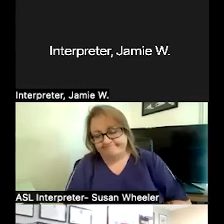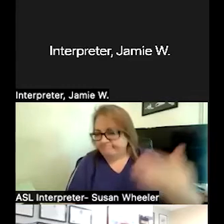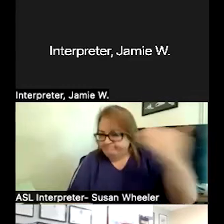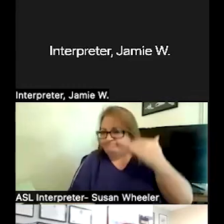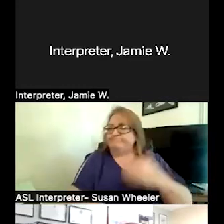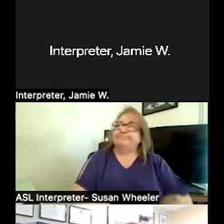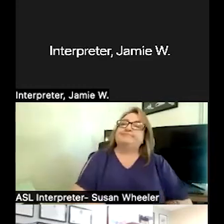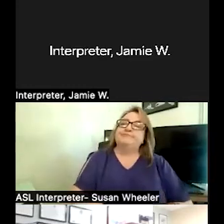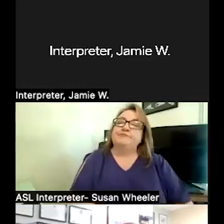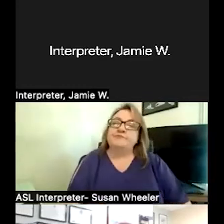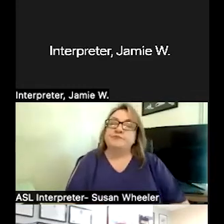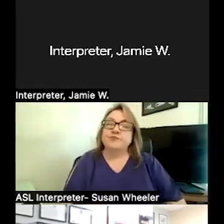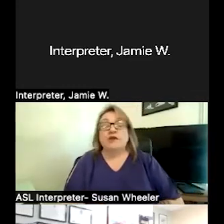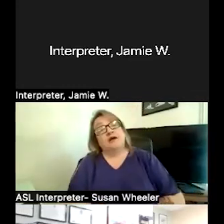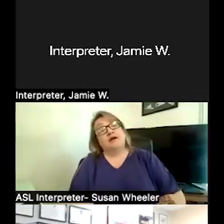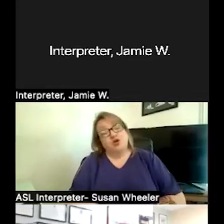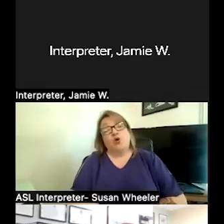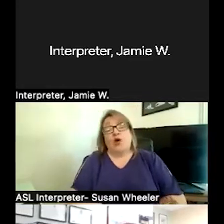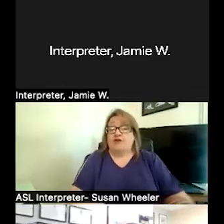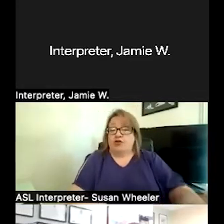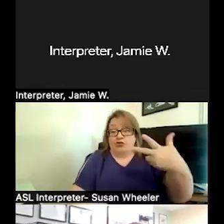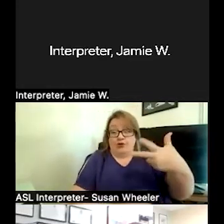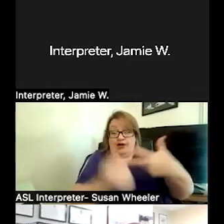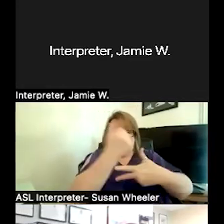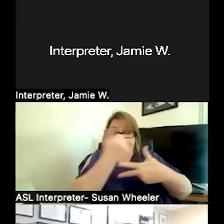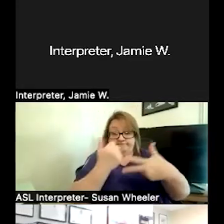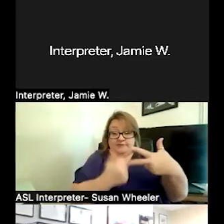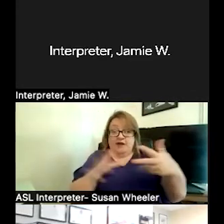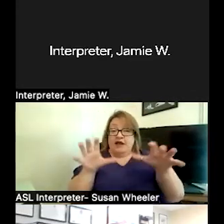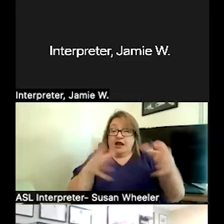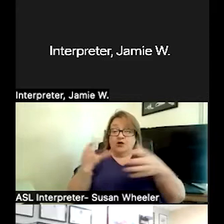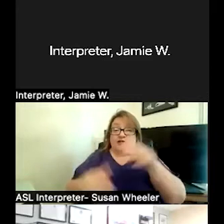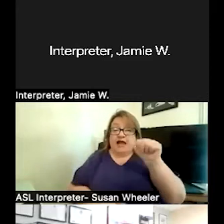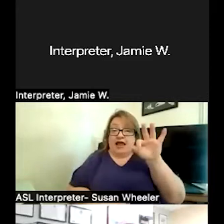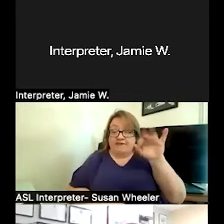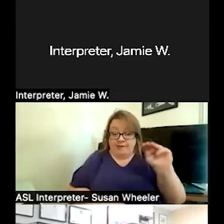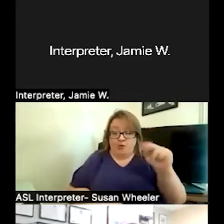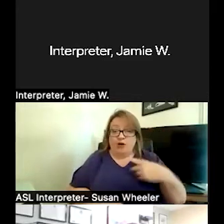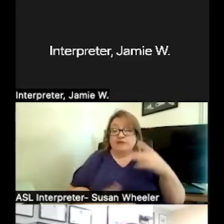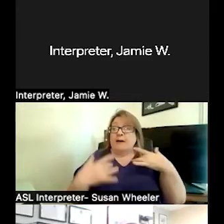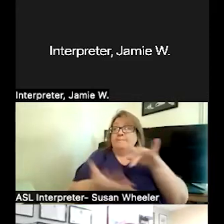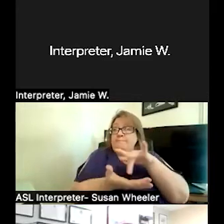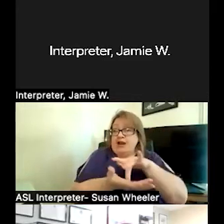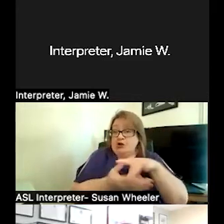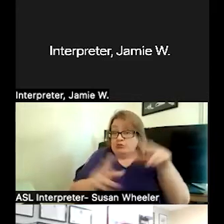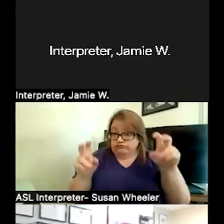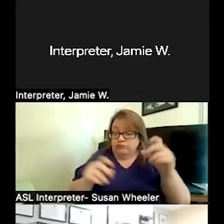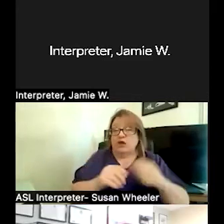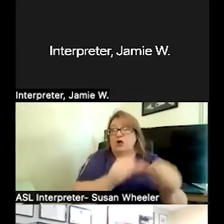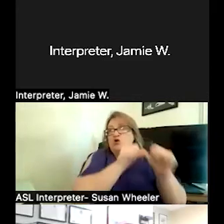So there's three major categories in AFN communities that we determined. One is medical issues, chronic